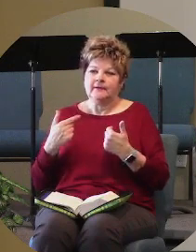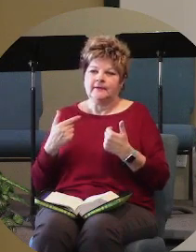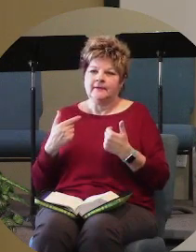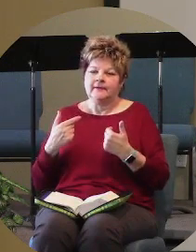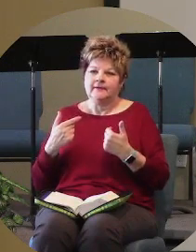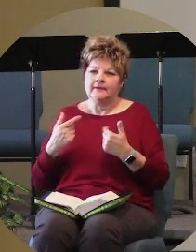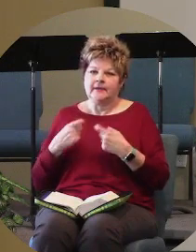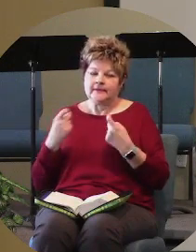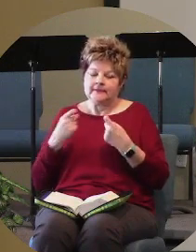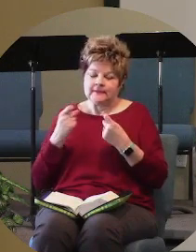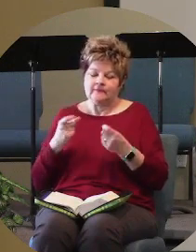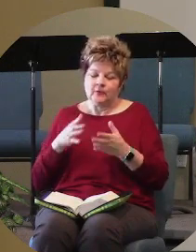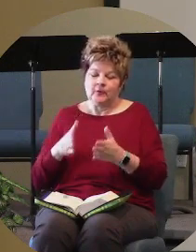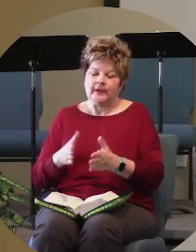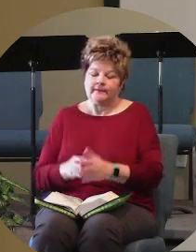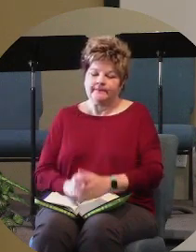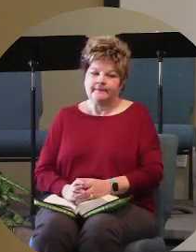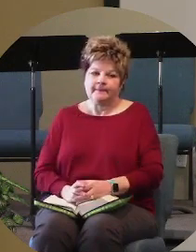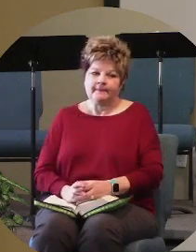in a sinful way.